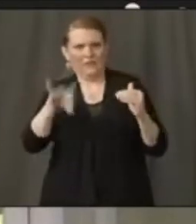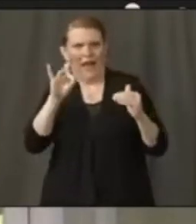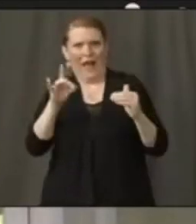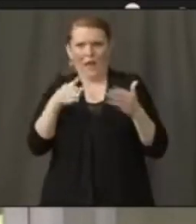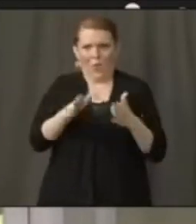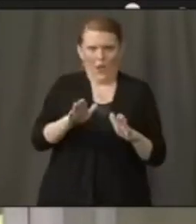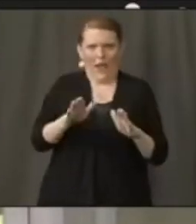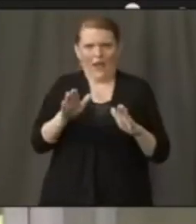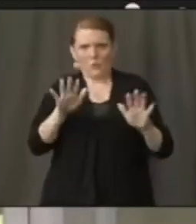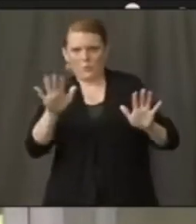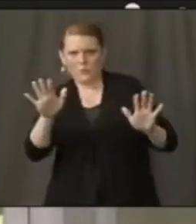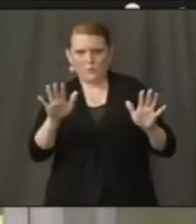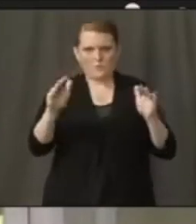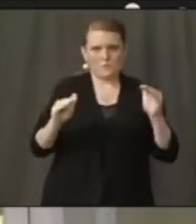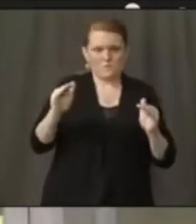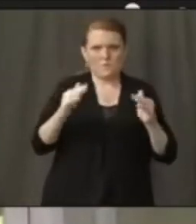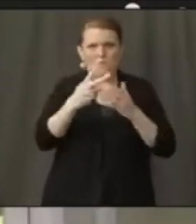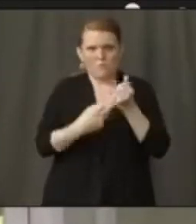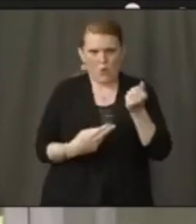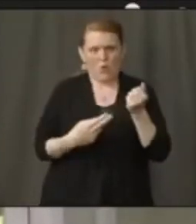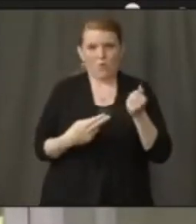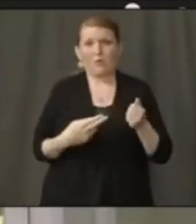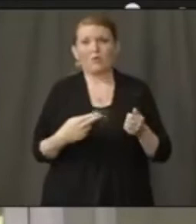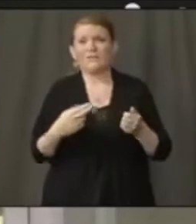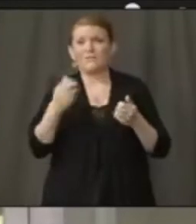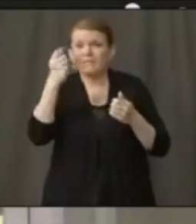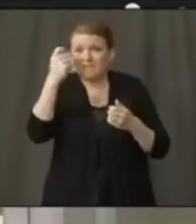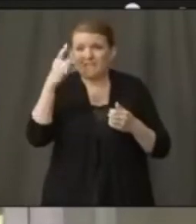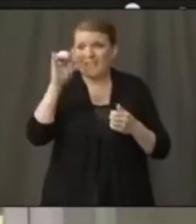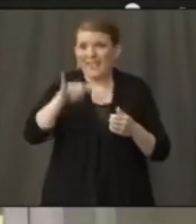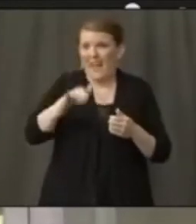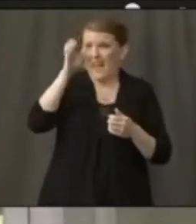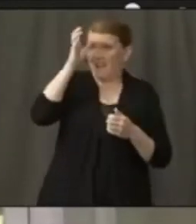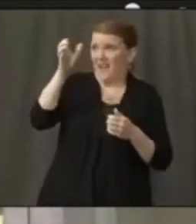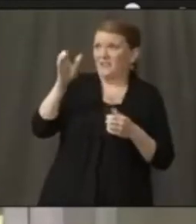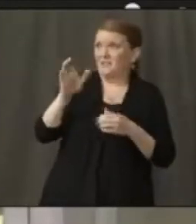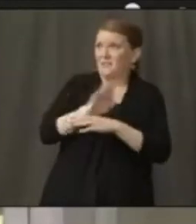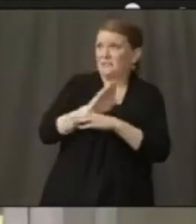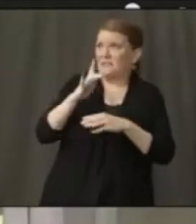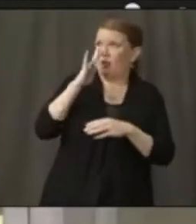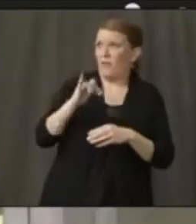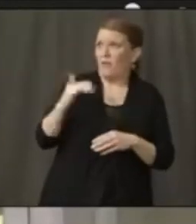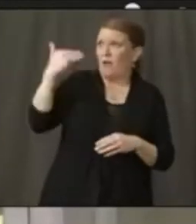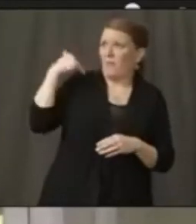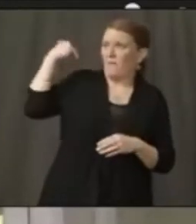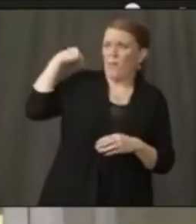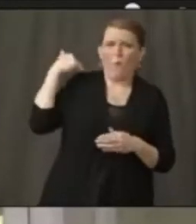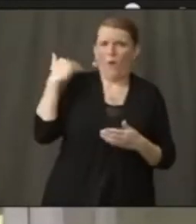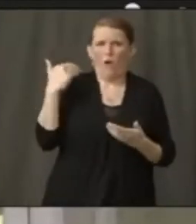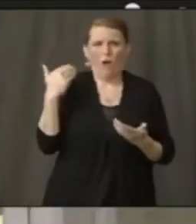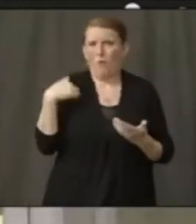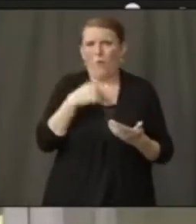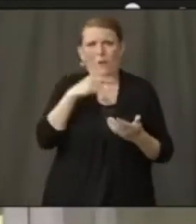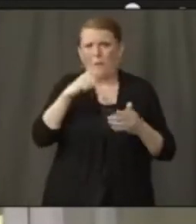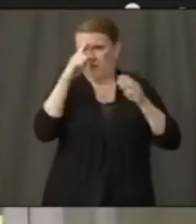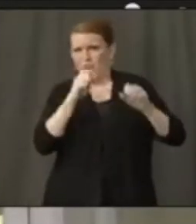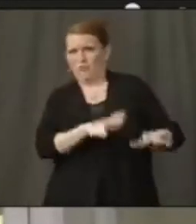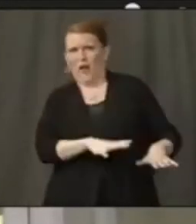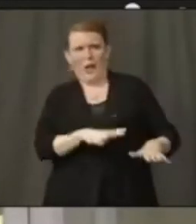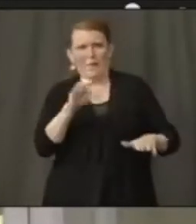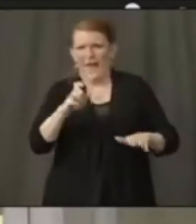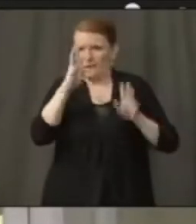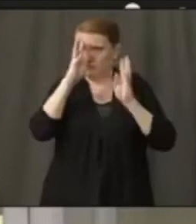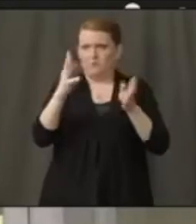to recreate and develop new processes to manage people movement and product distribution. We need to